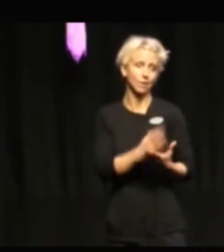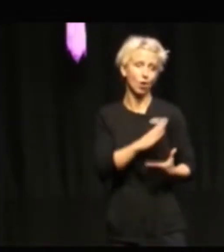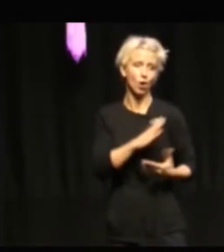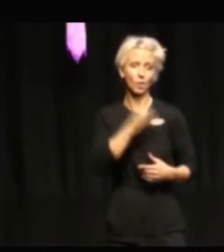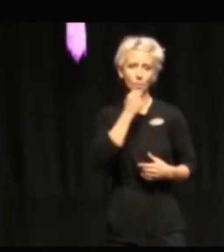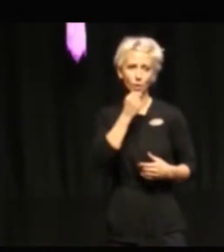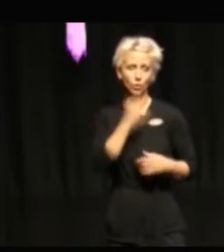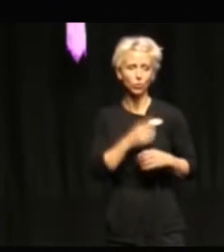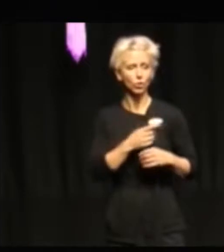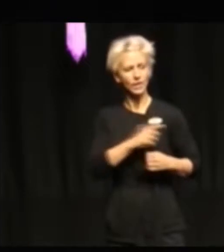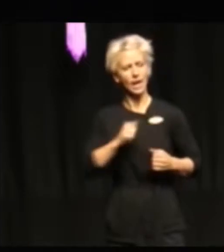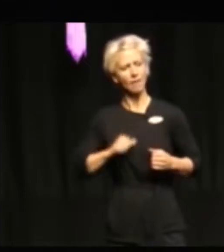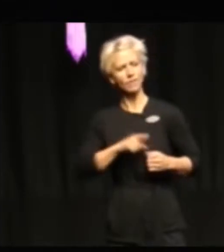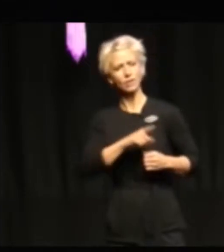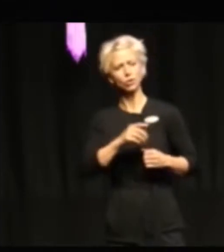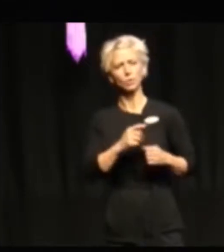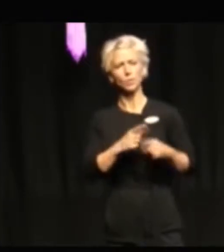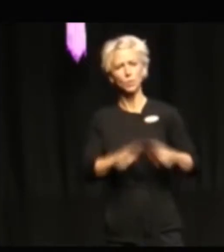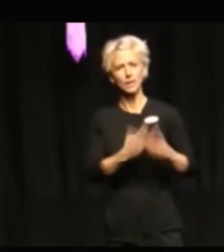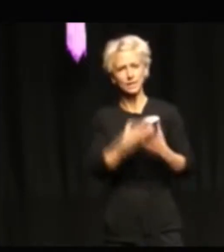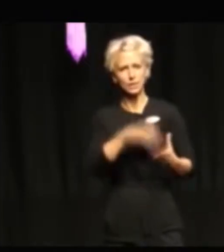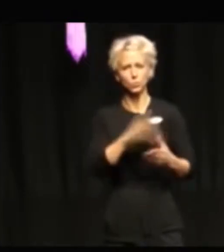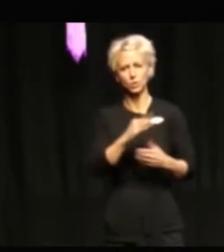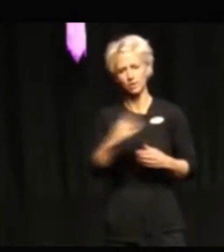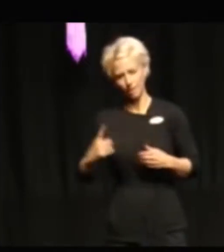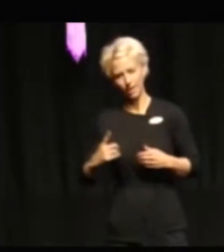we use these cases to develop